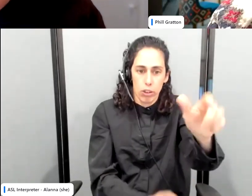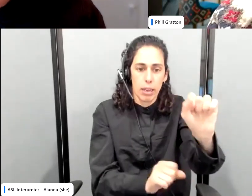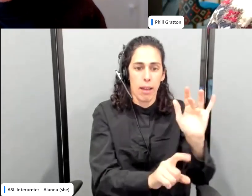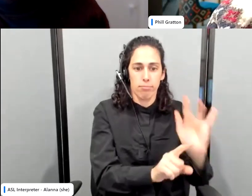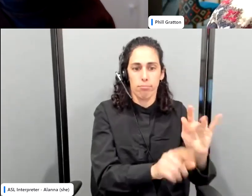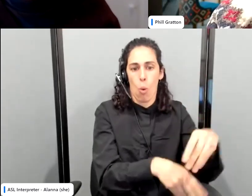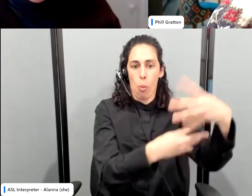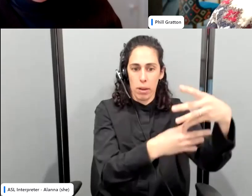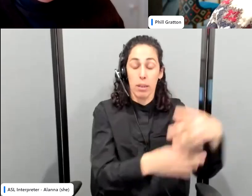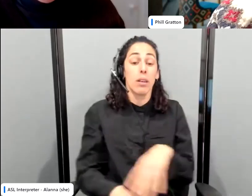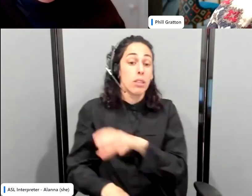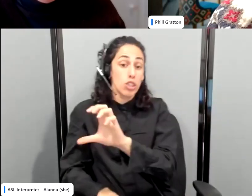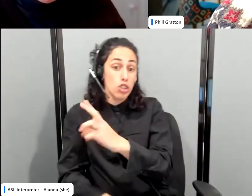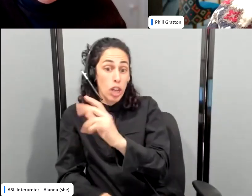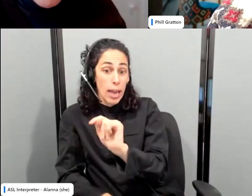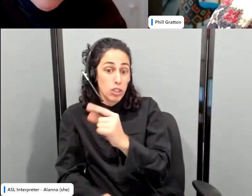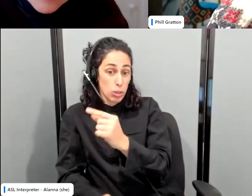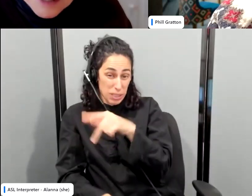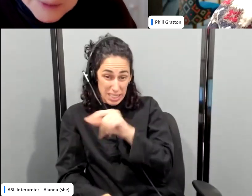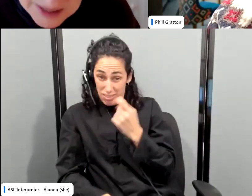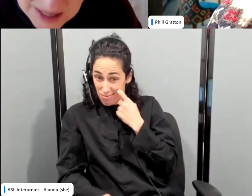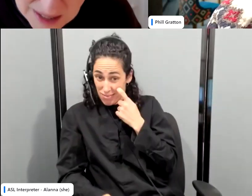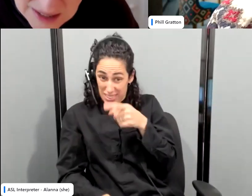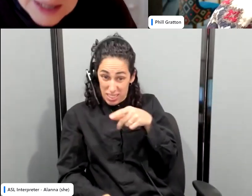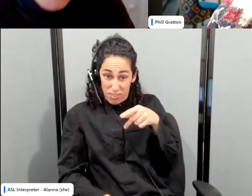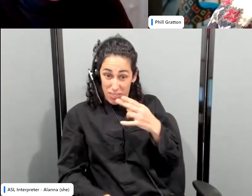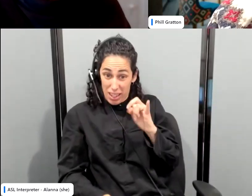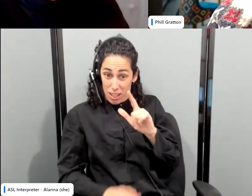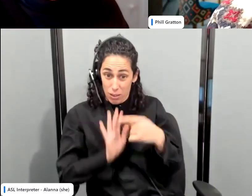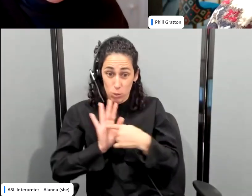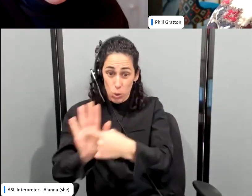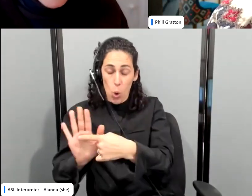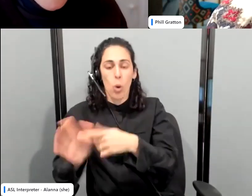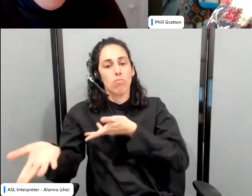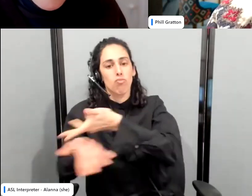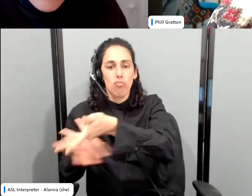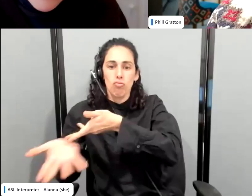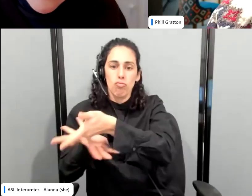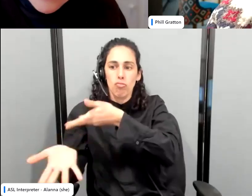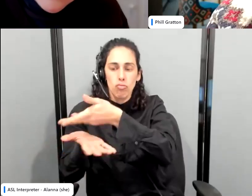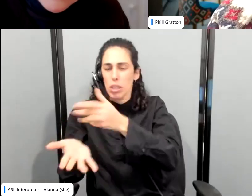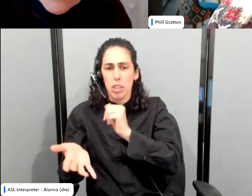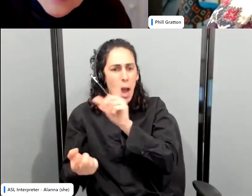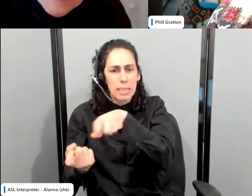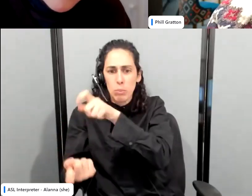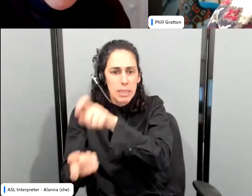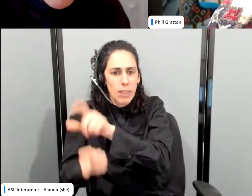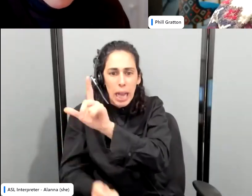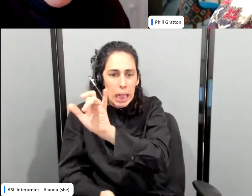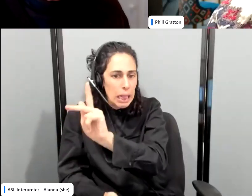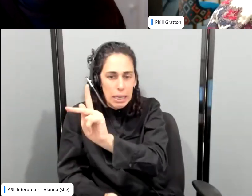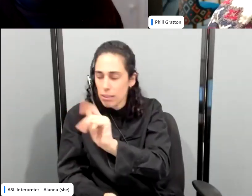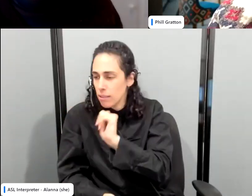description again, not necessarily just a specific website. So I thought that was kind of an interesting question. Somebody else— I'll point out that you can